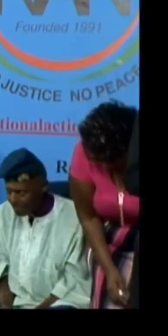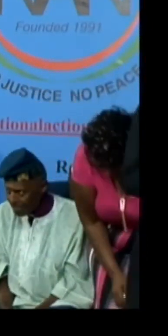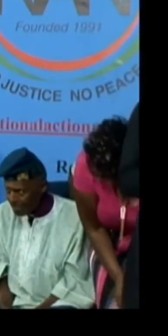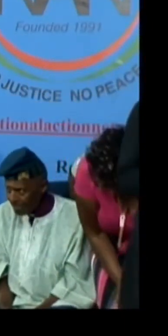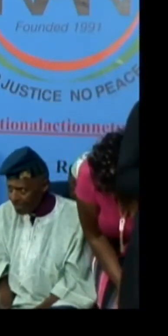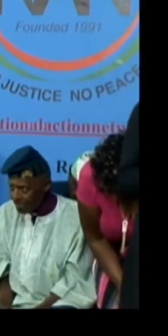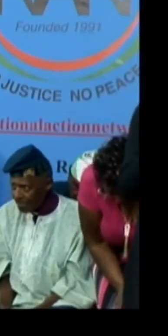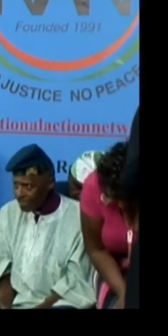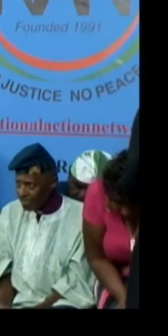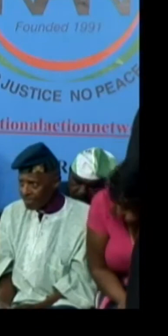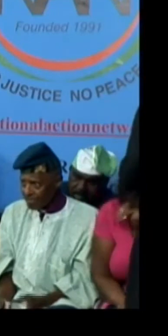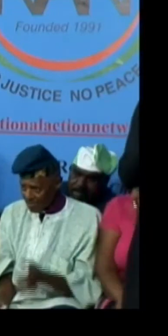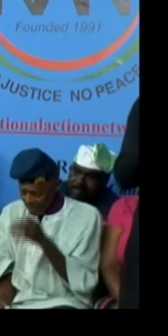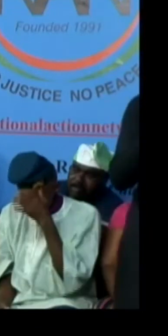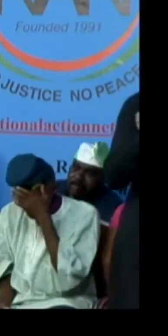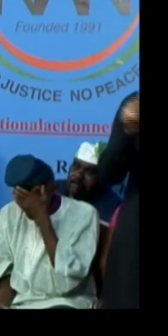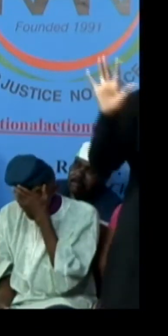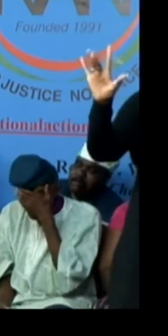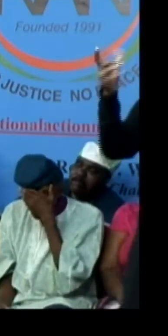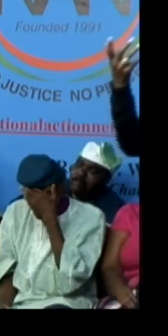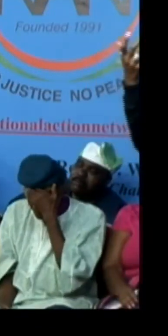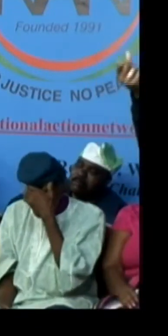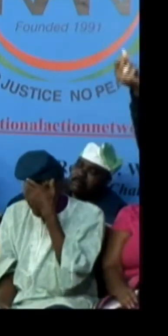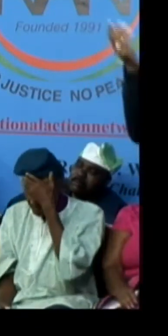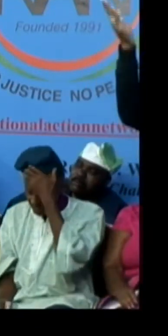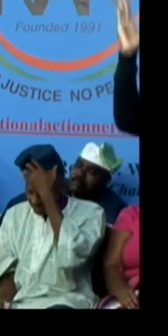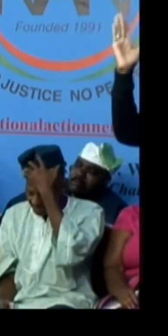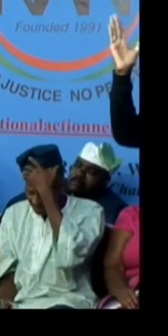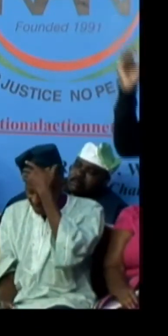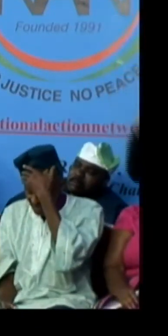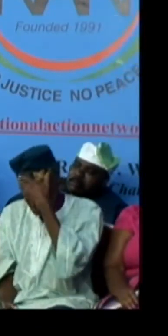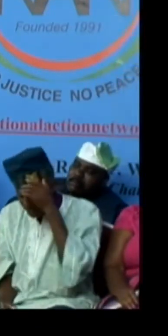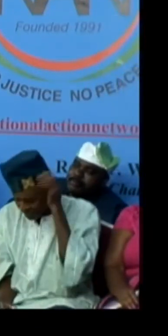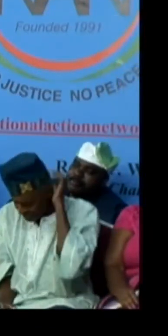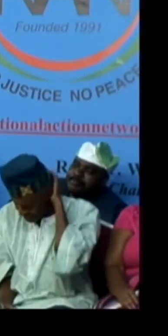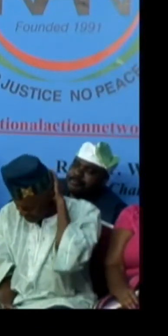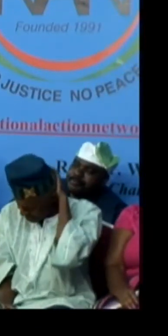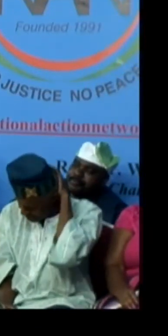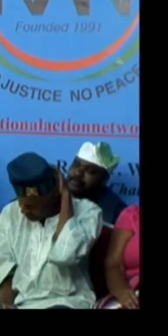Just put your faith in him. Somebody watching me right now,